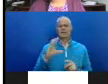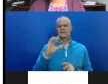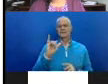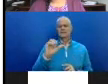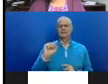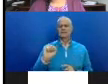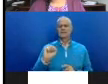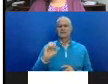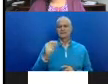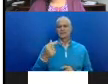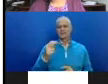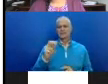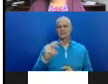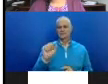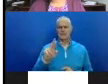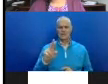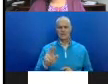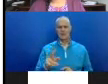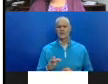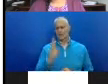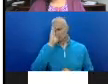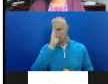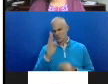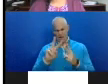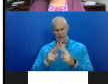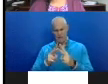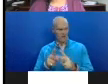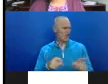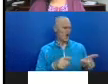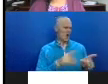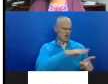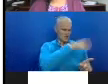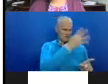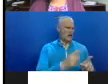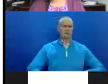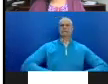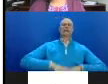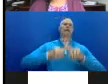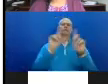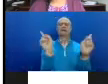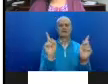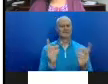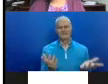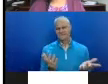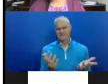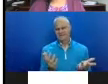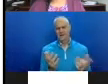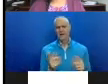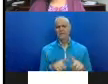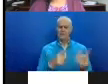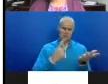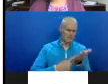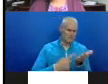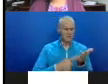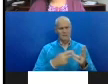a completely different species that we're working with. When you dig into these conversations and you look at issues